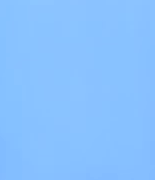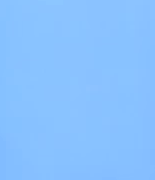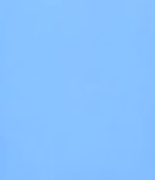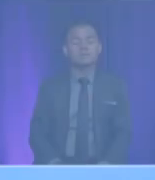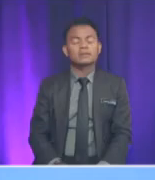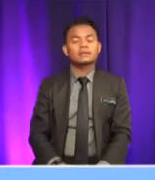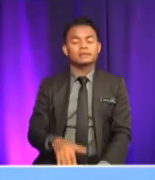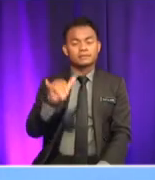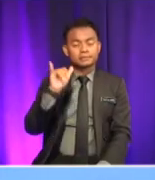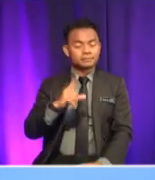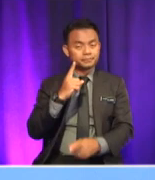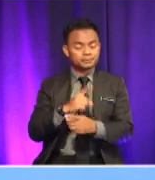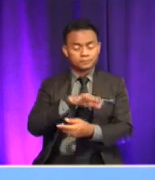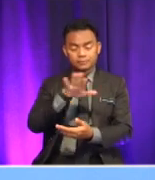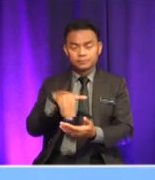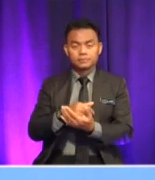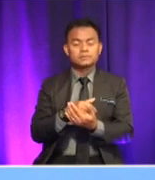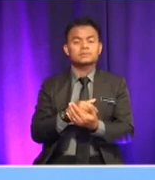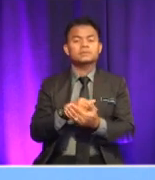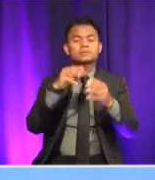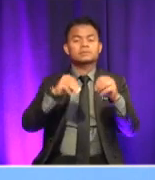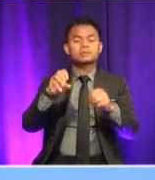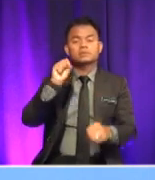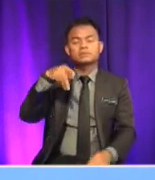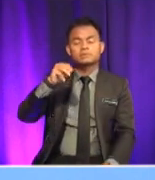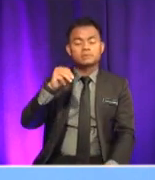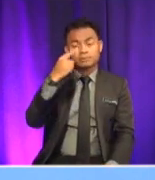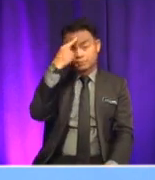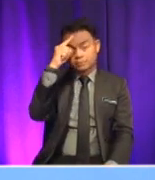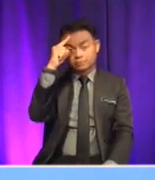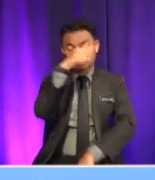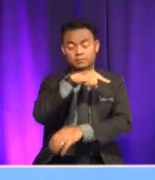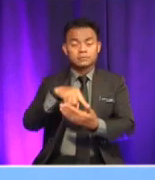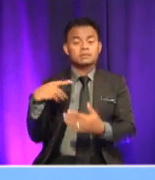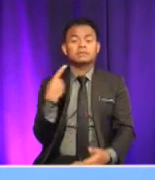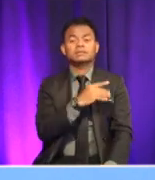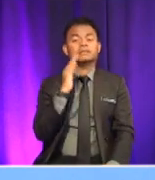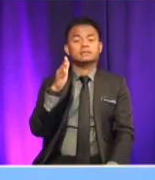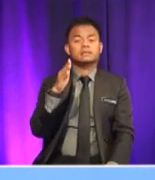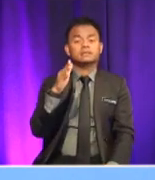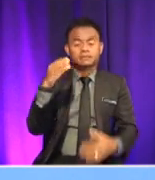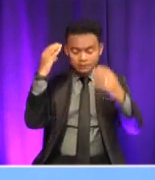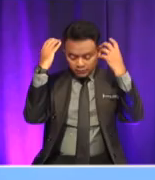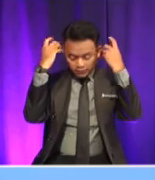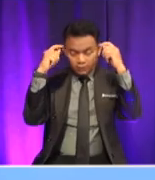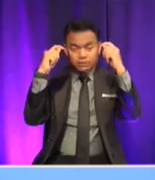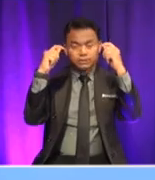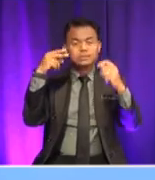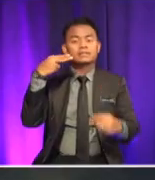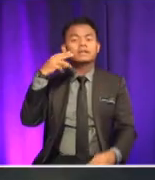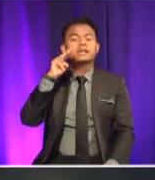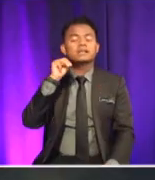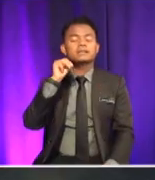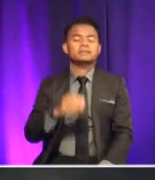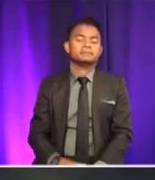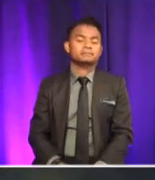That's right, SPM candidates. For today's lesson, I have teacher Hanin here with me. Hi, Miss Hanin. Hi,